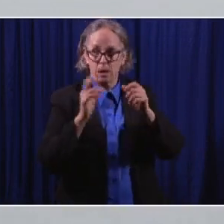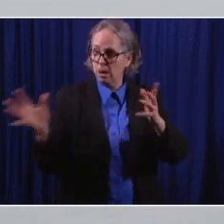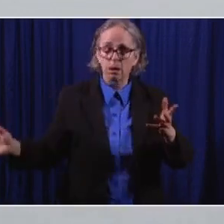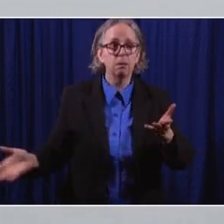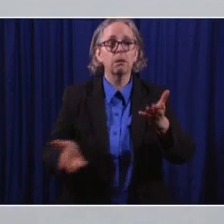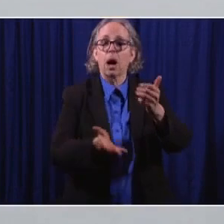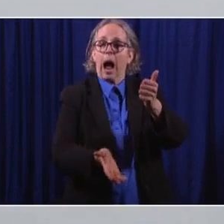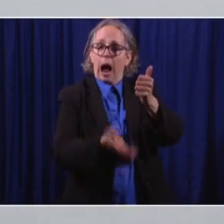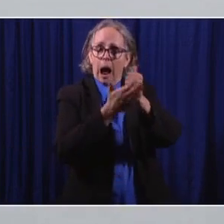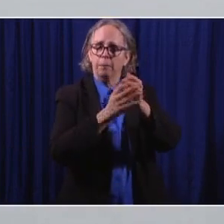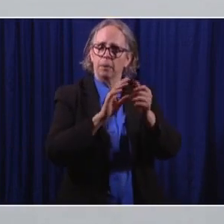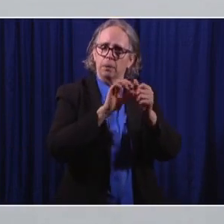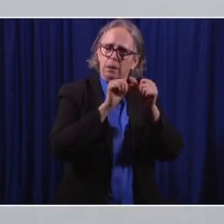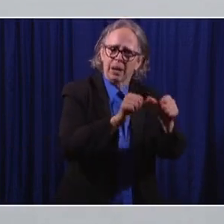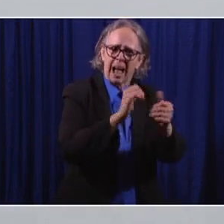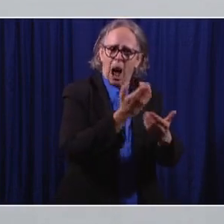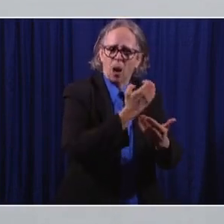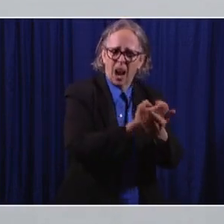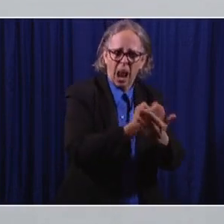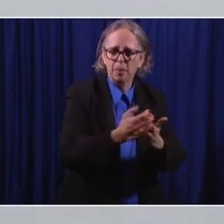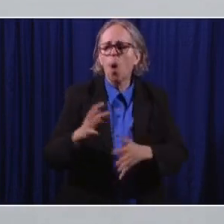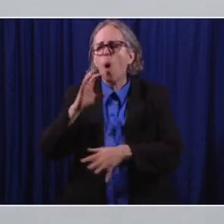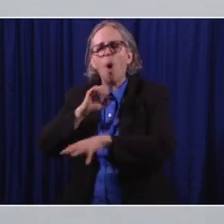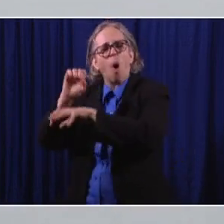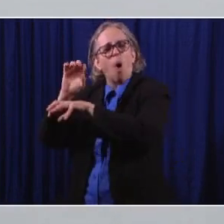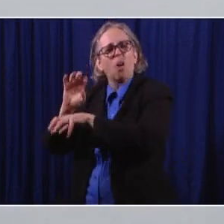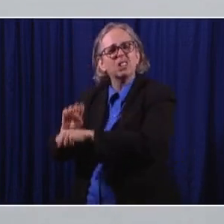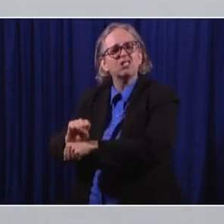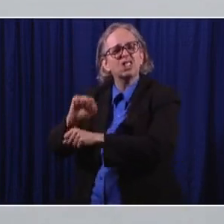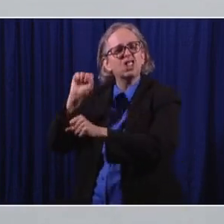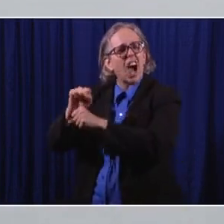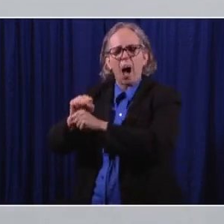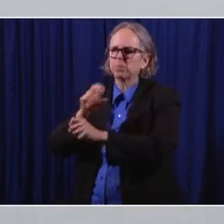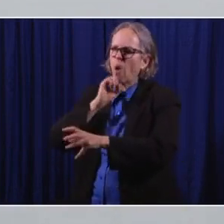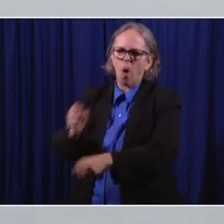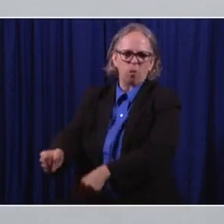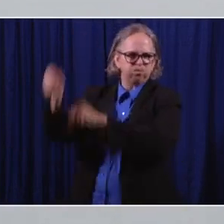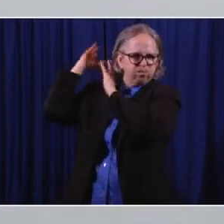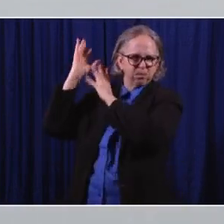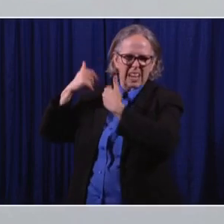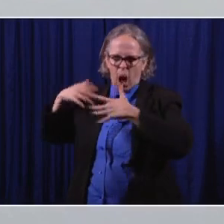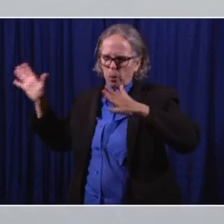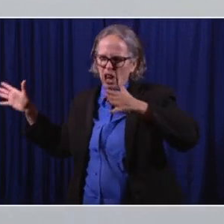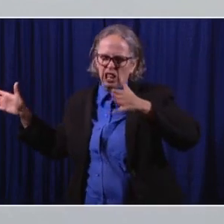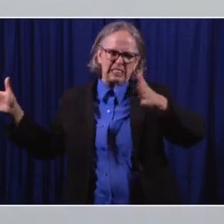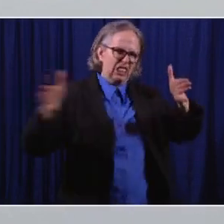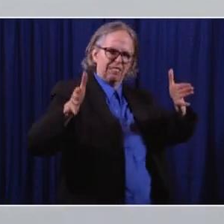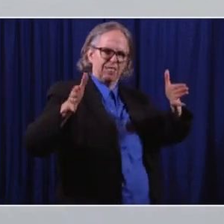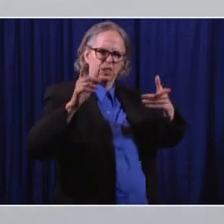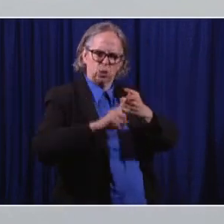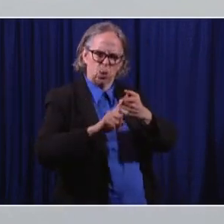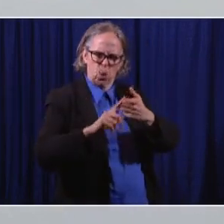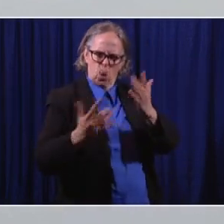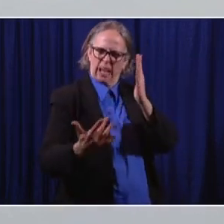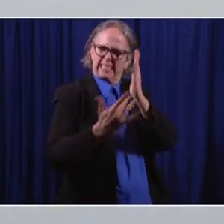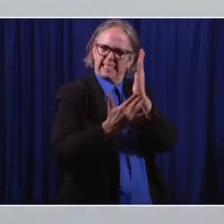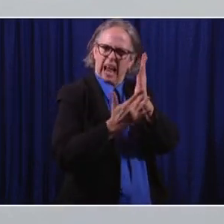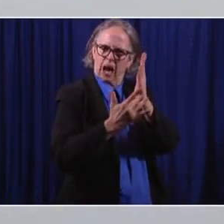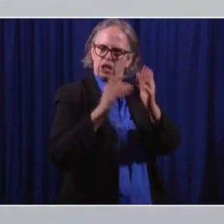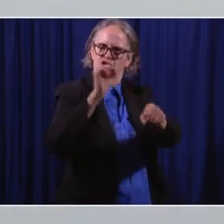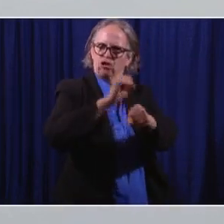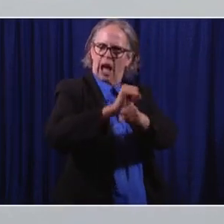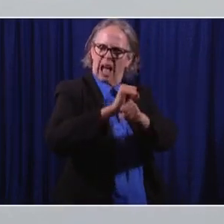got to continue to upskill people. That's what the IMAP announcement was about today, taking people who are unemployed,